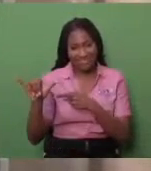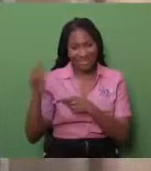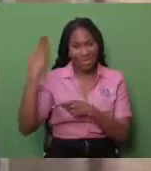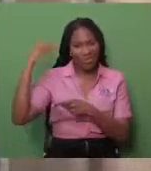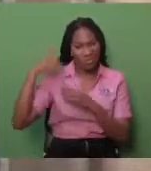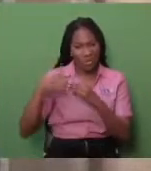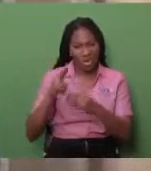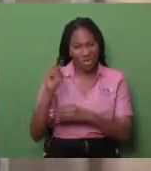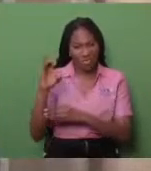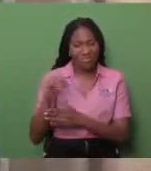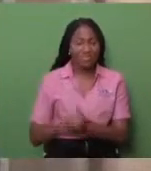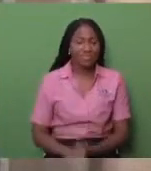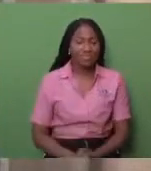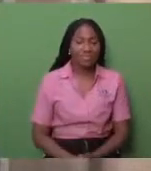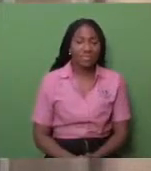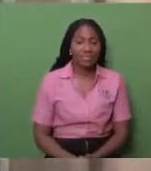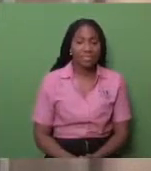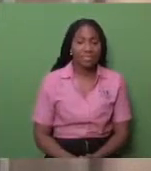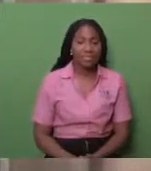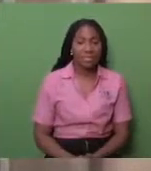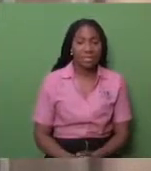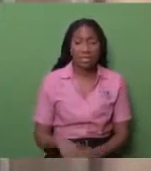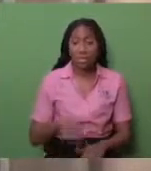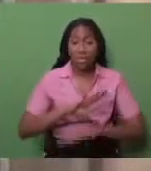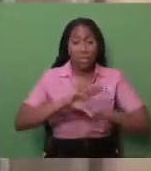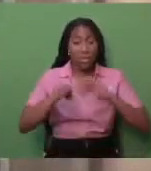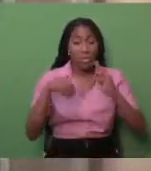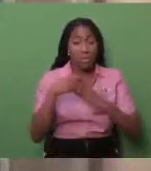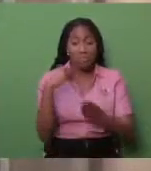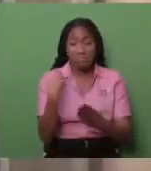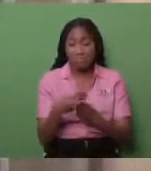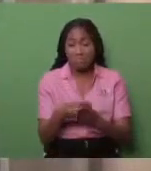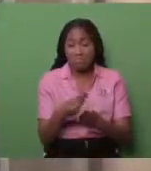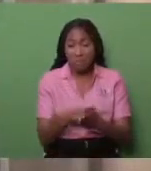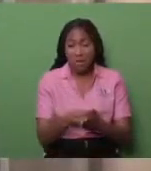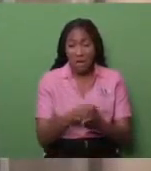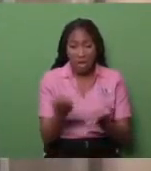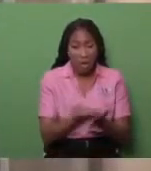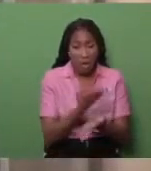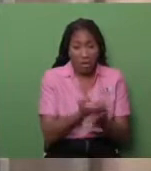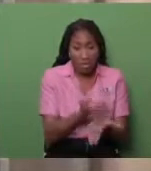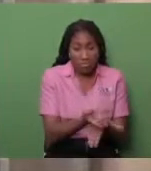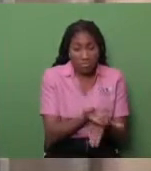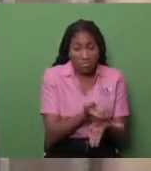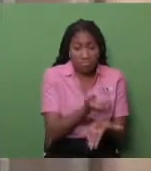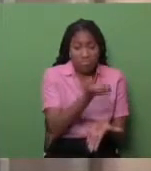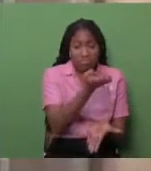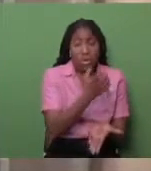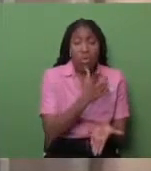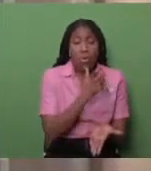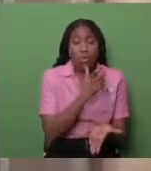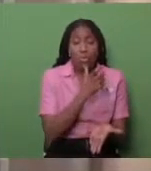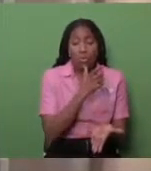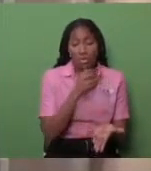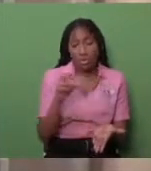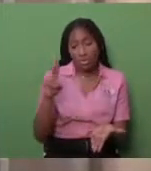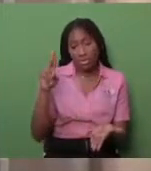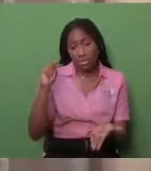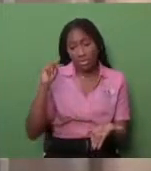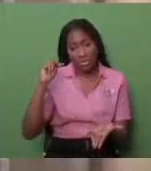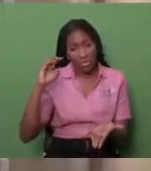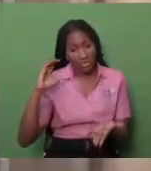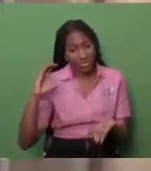Indeed, every point of economic progress this country has ever experienced was done by a UNC government, dollar for